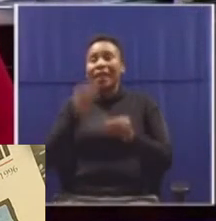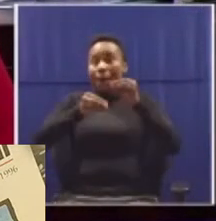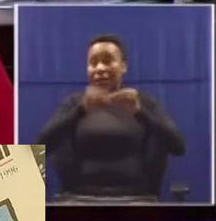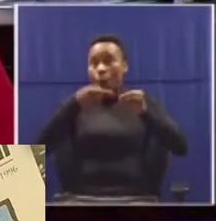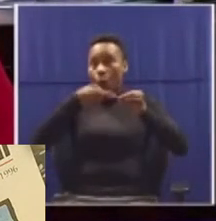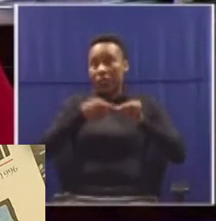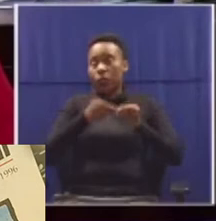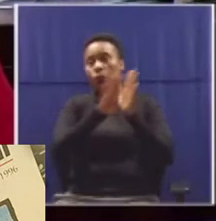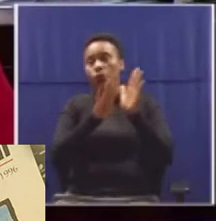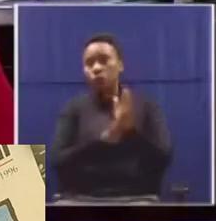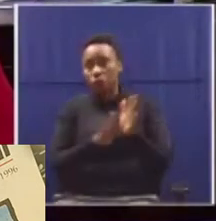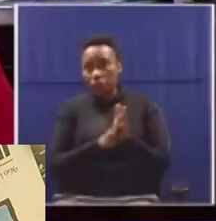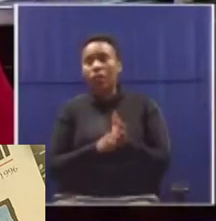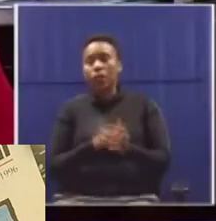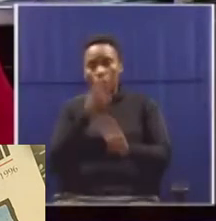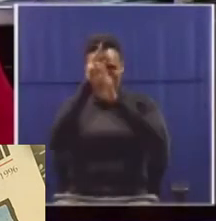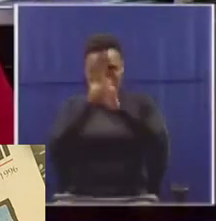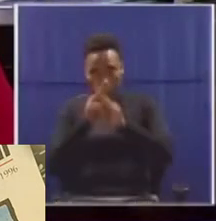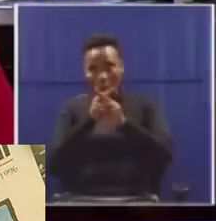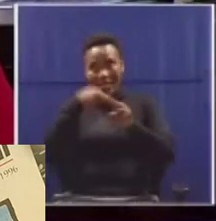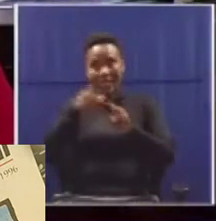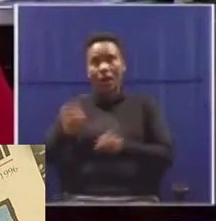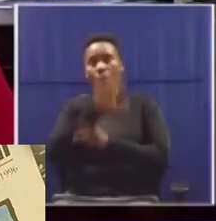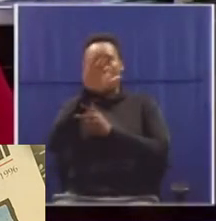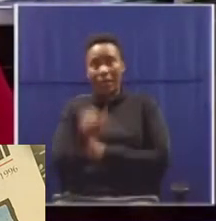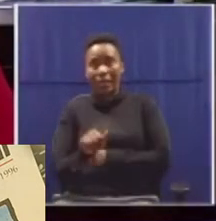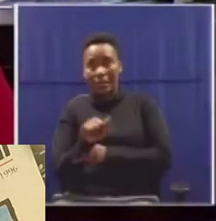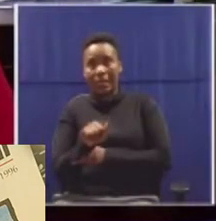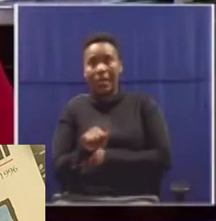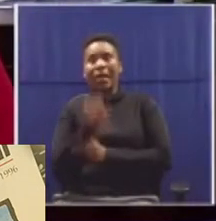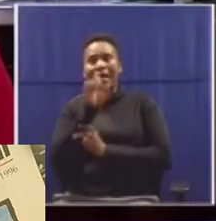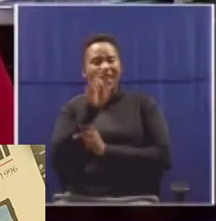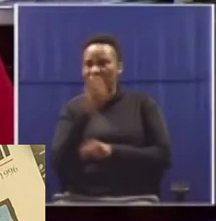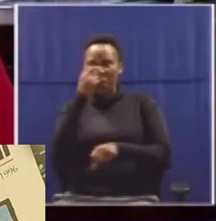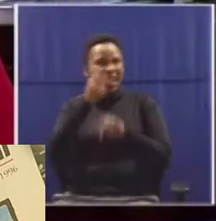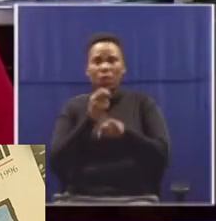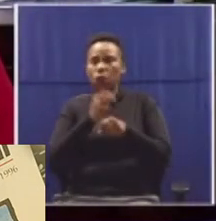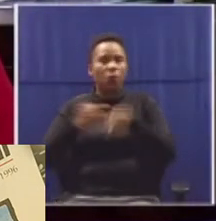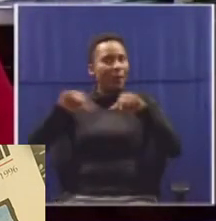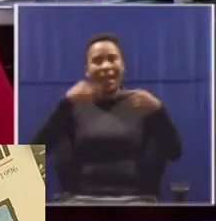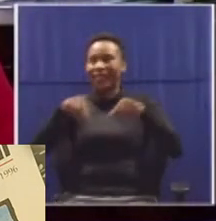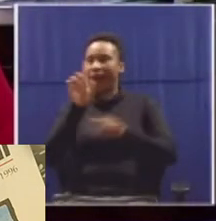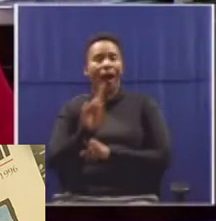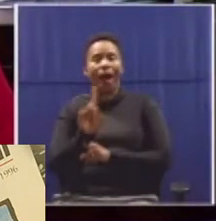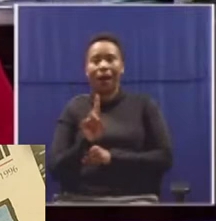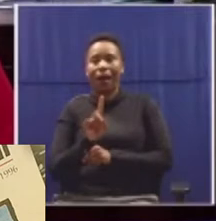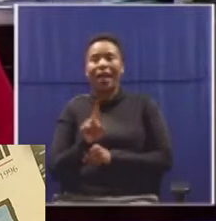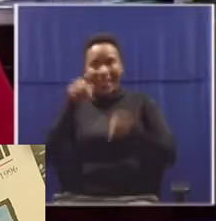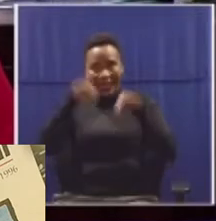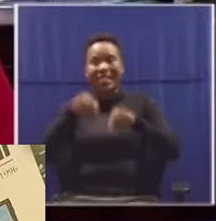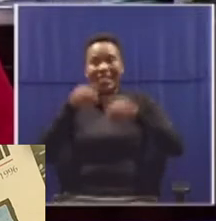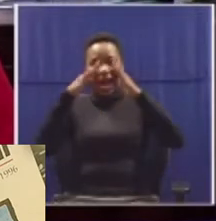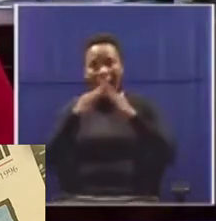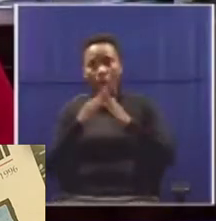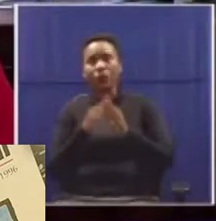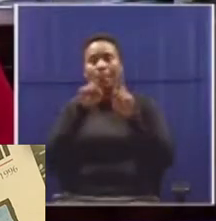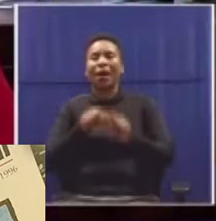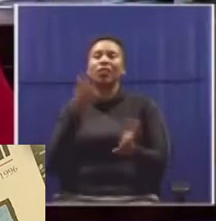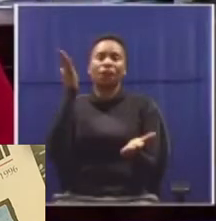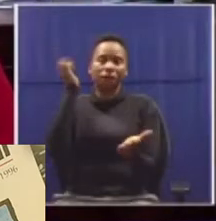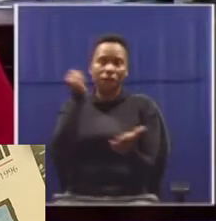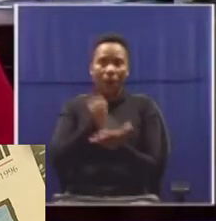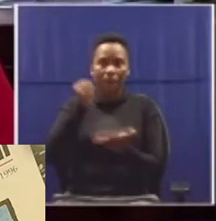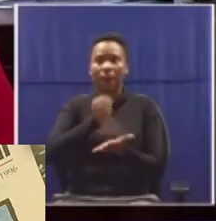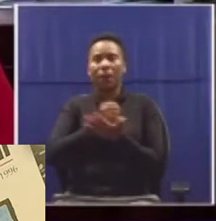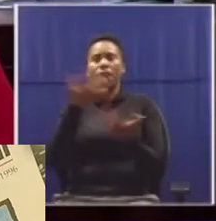as one of the official languages should not even have been a matter of debate this house must affirm that it has powers to